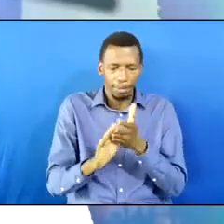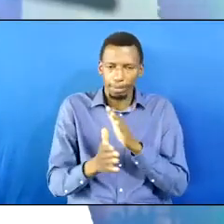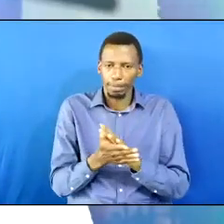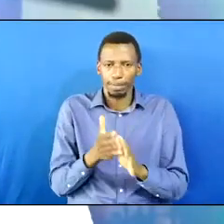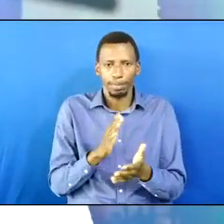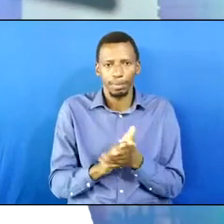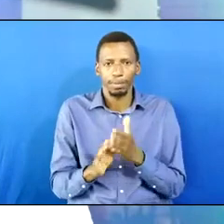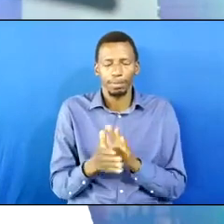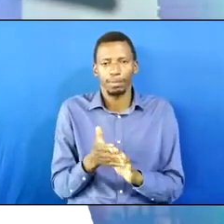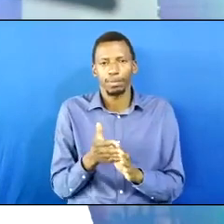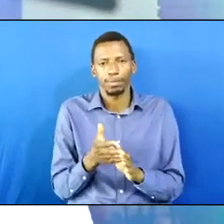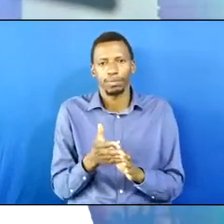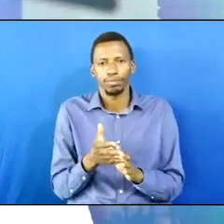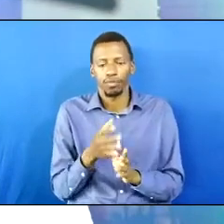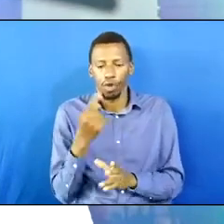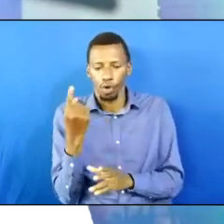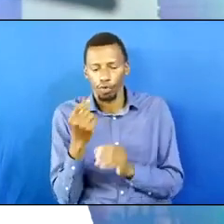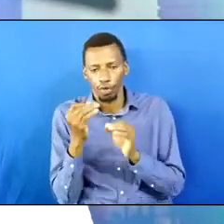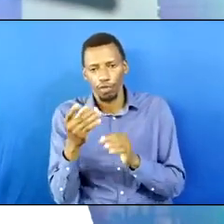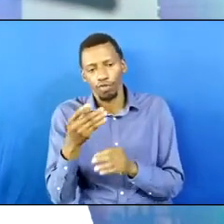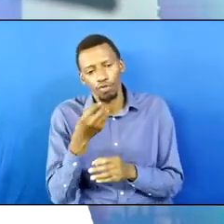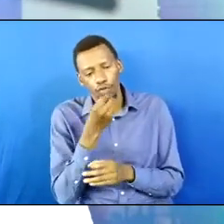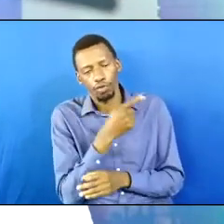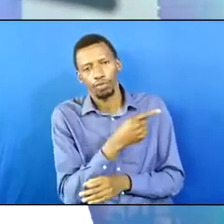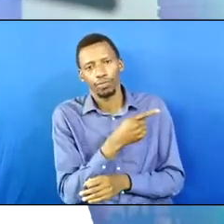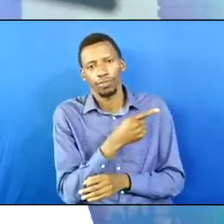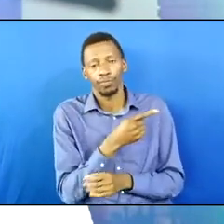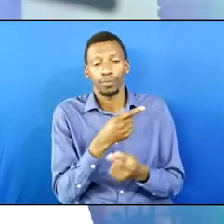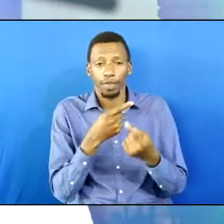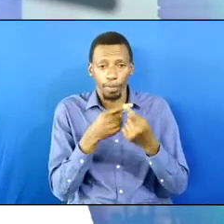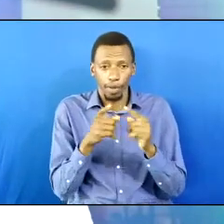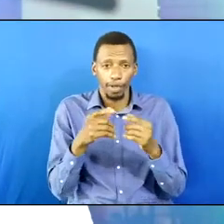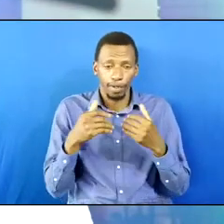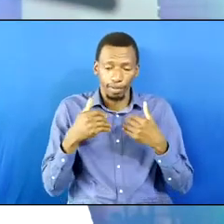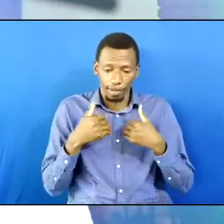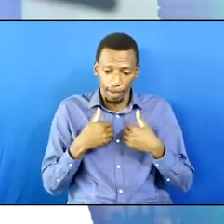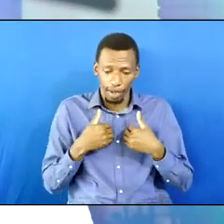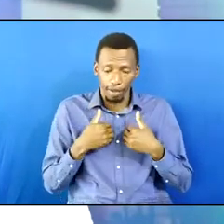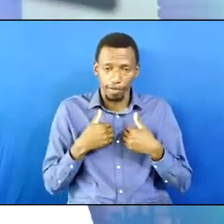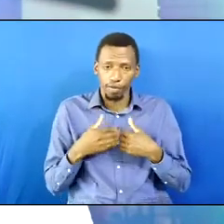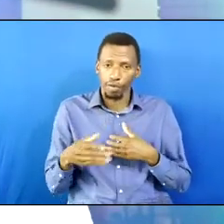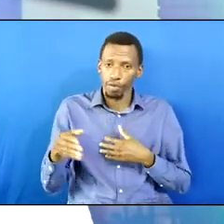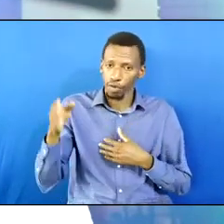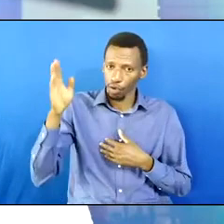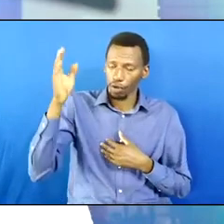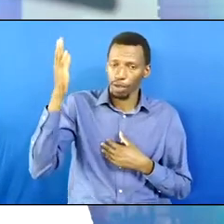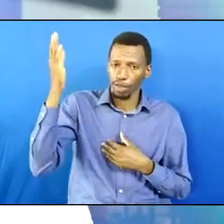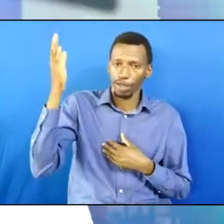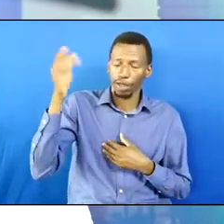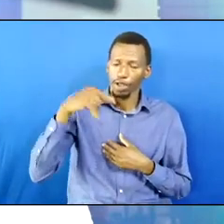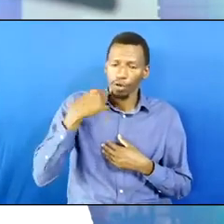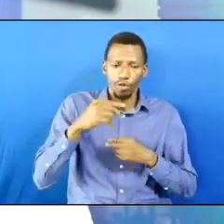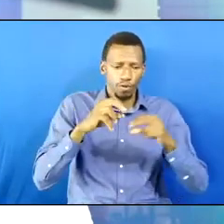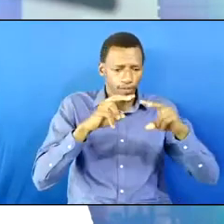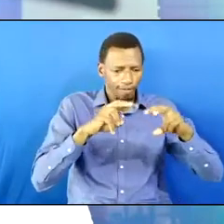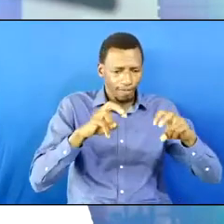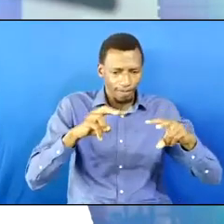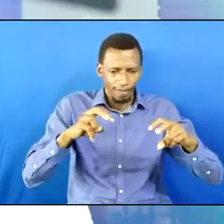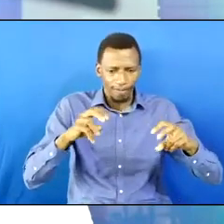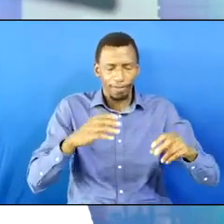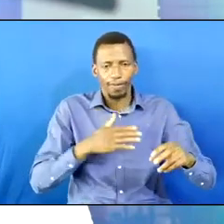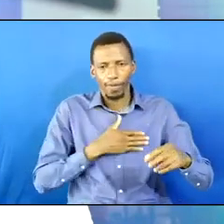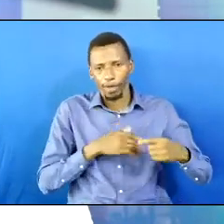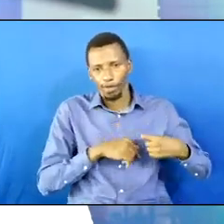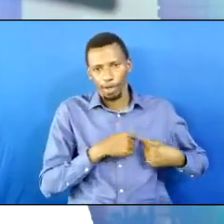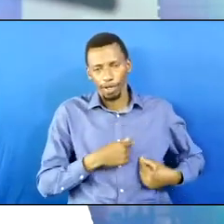Not unless what you will share with me. But there is the divine searcher who searches our hearts. And